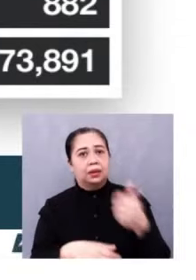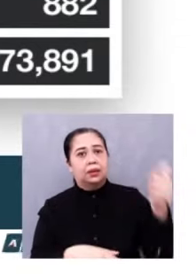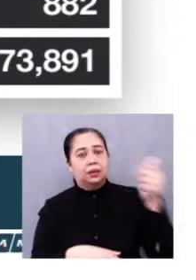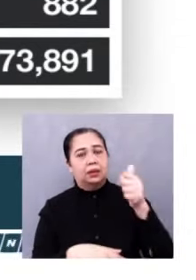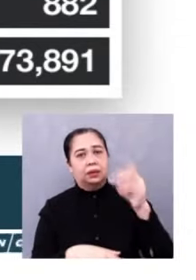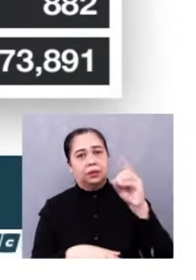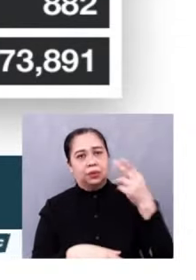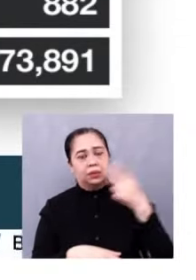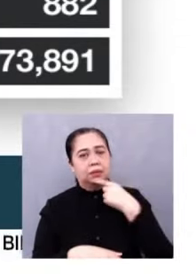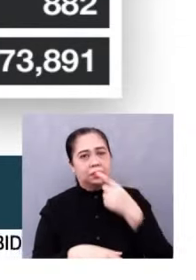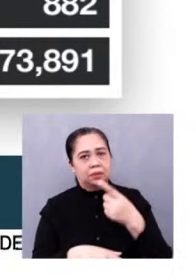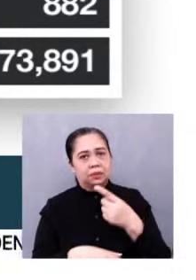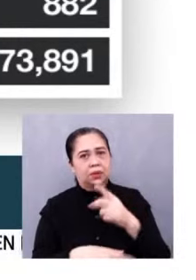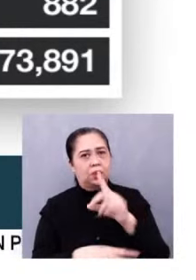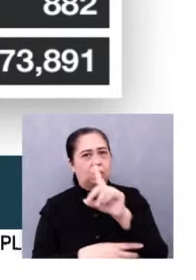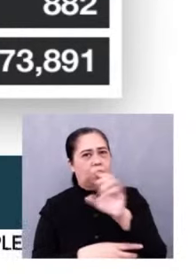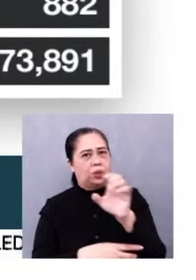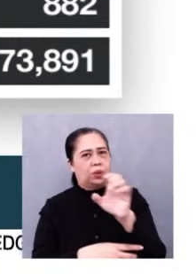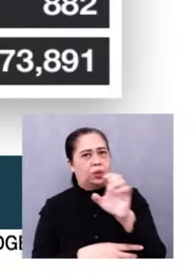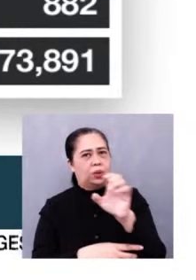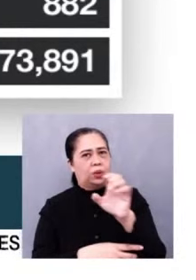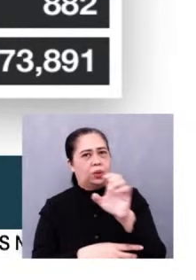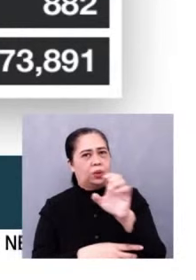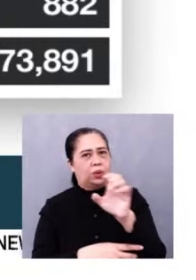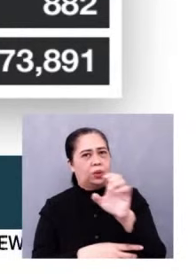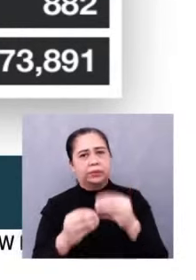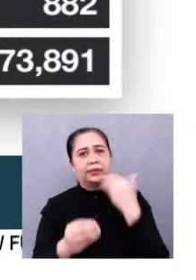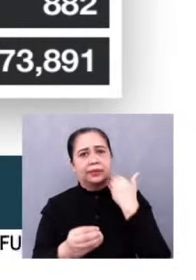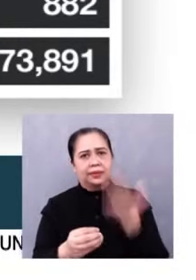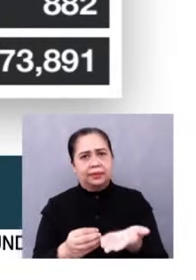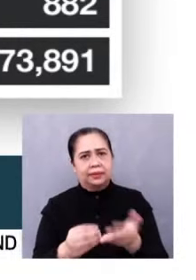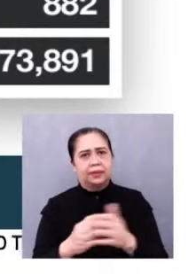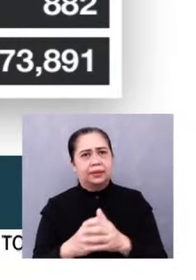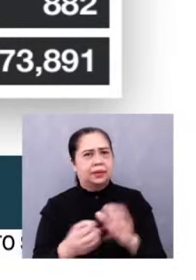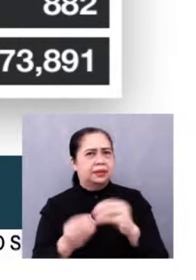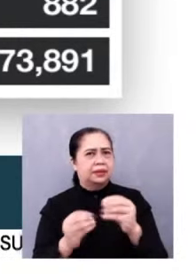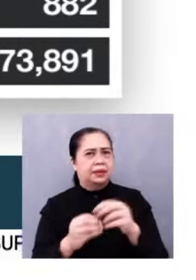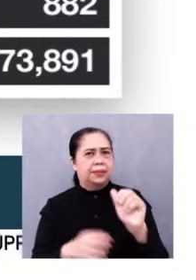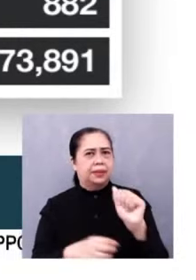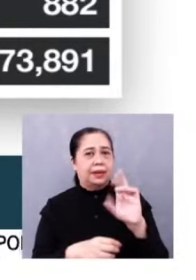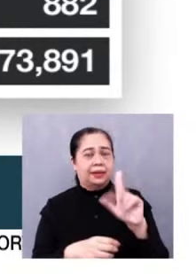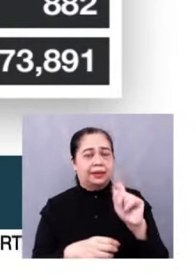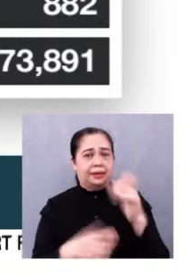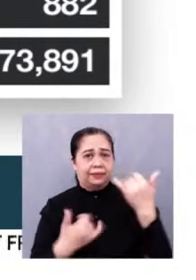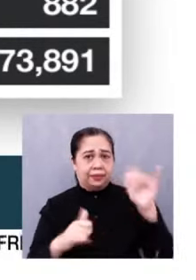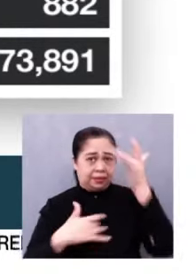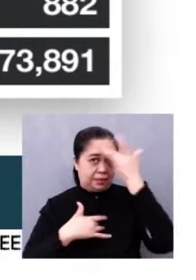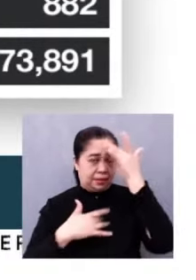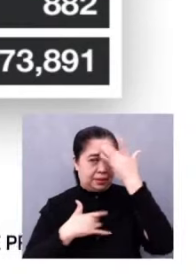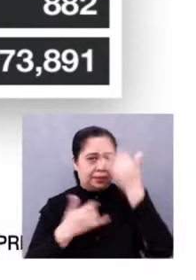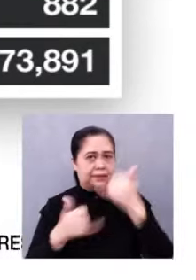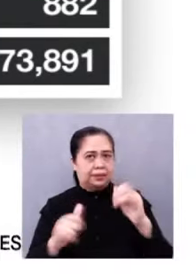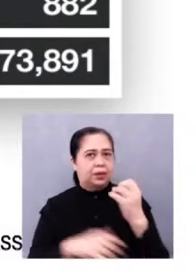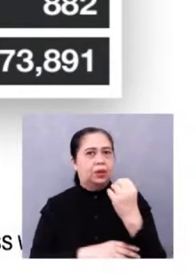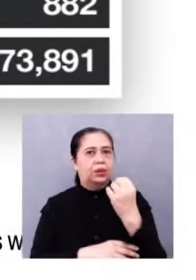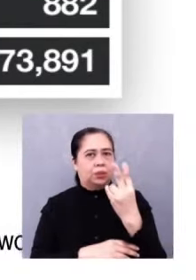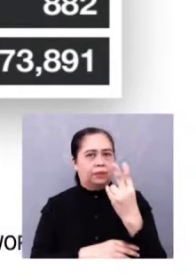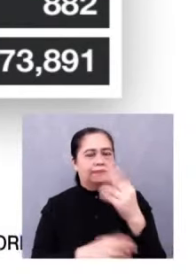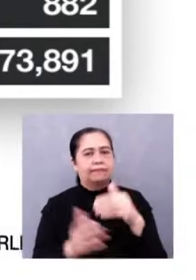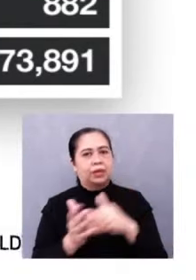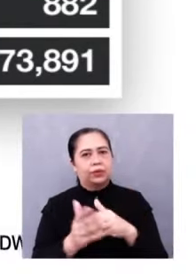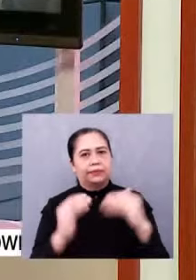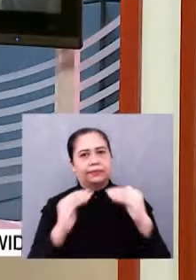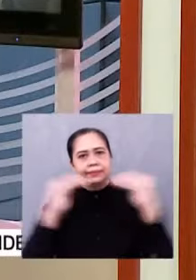confirmed 176 more fatalities. The number of active cases remains at the 12,000 level.